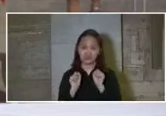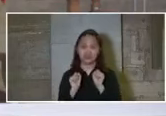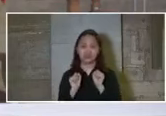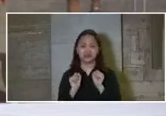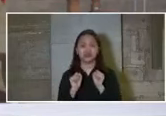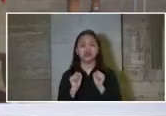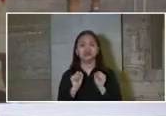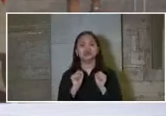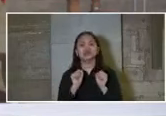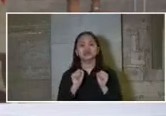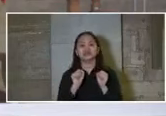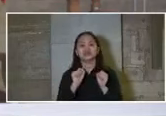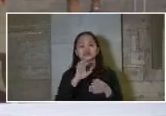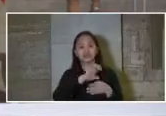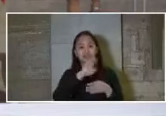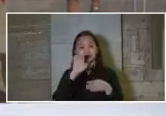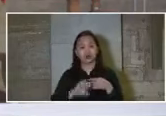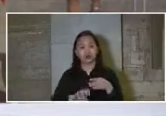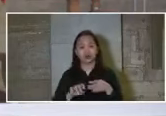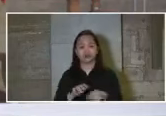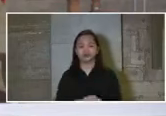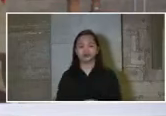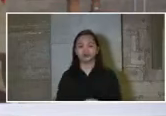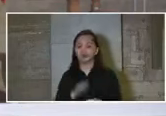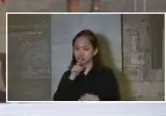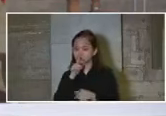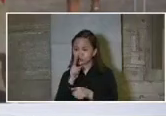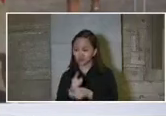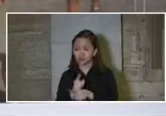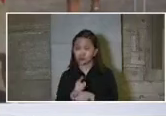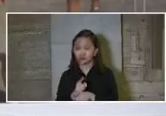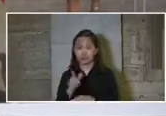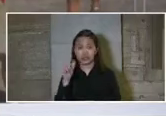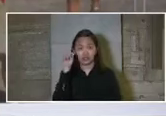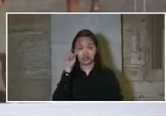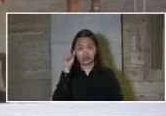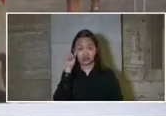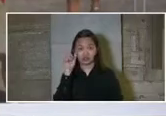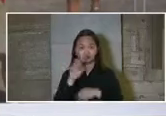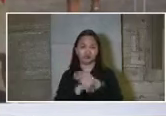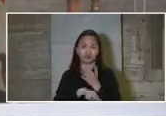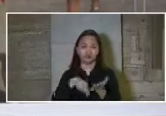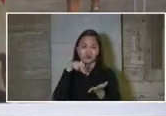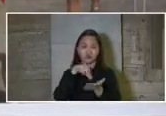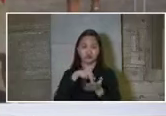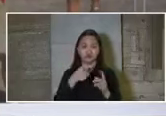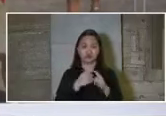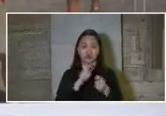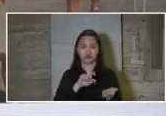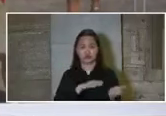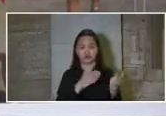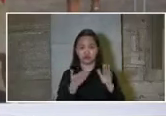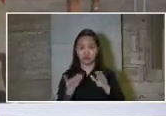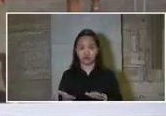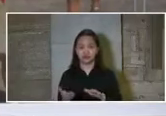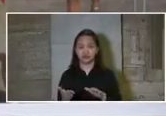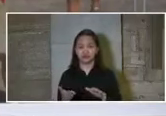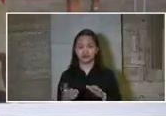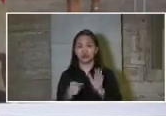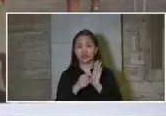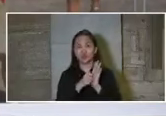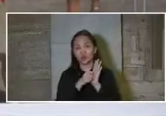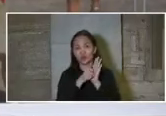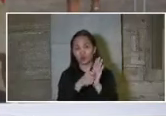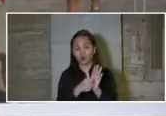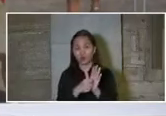so sure that Lazarus will be raised from the dead. He was so sure that this will be a sign that would be